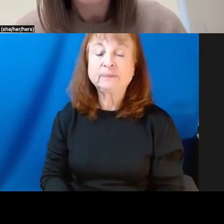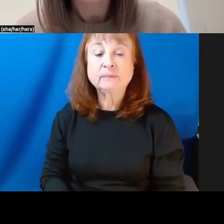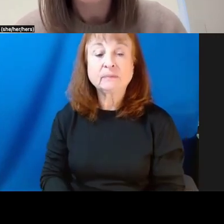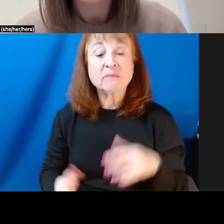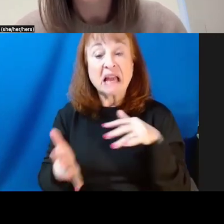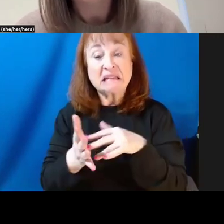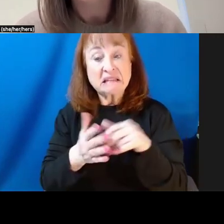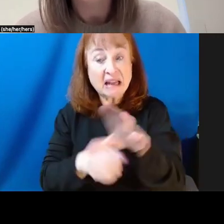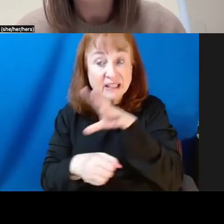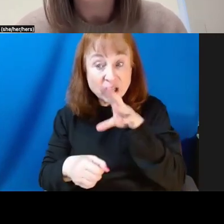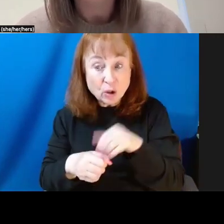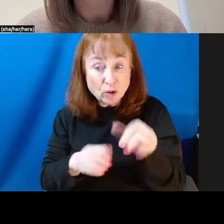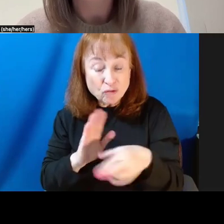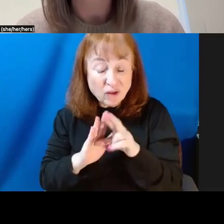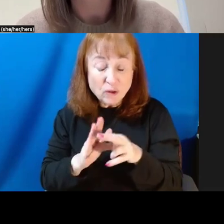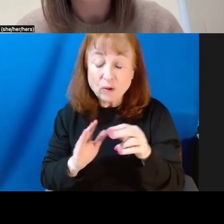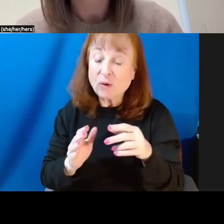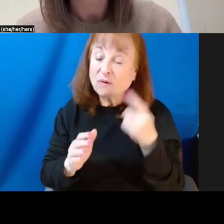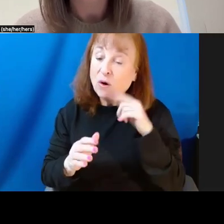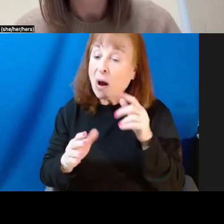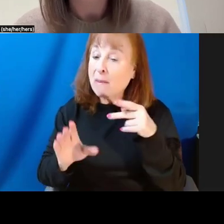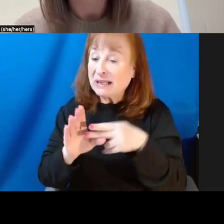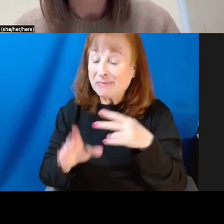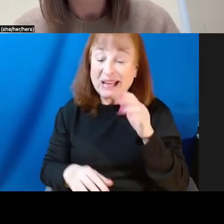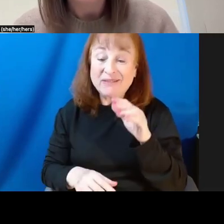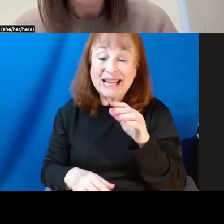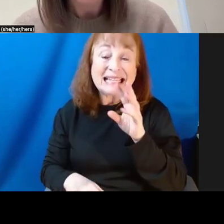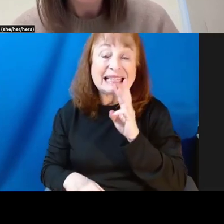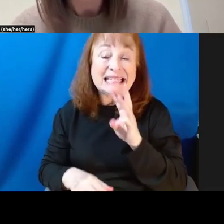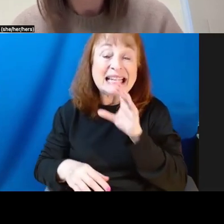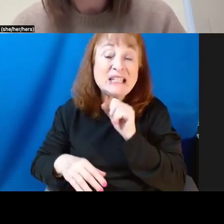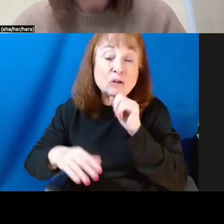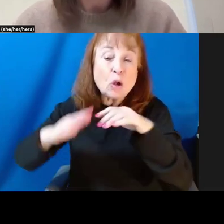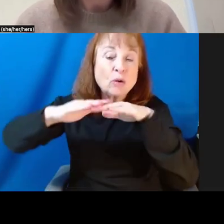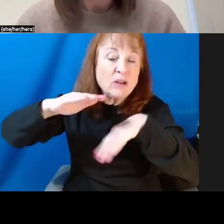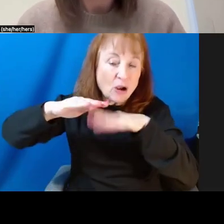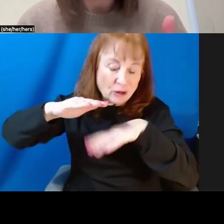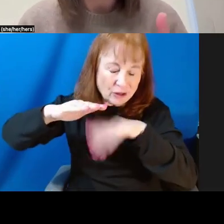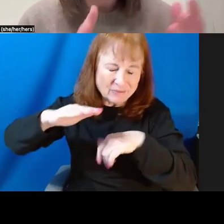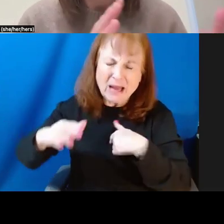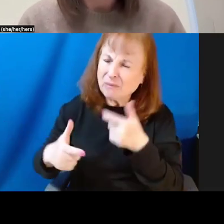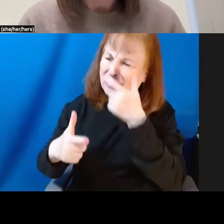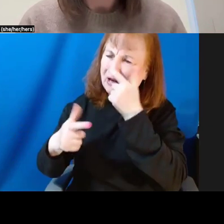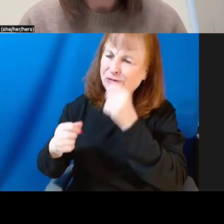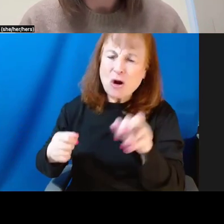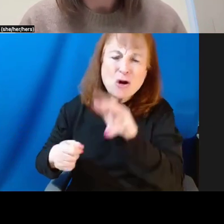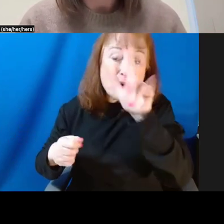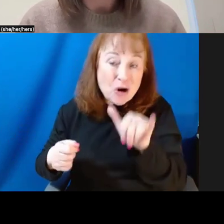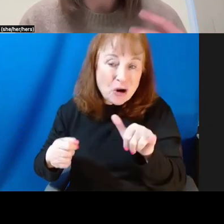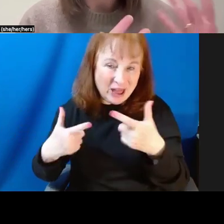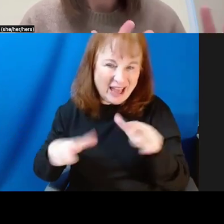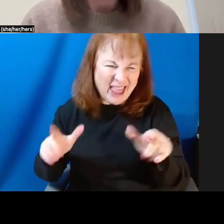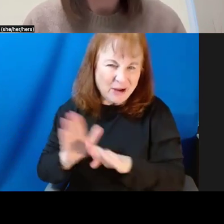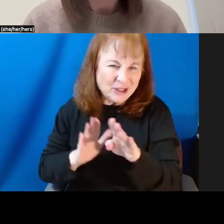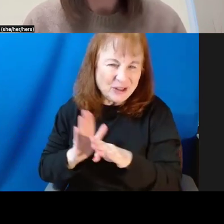Studies were included in the review if the participants were 6 years old or younger, because I was interested in early language